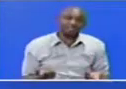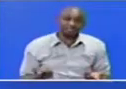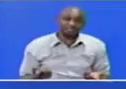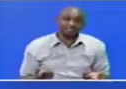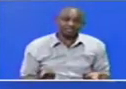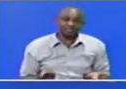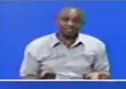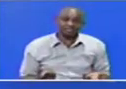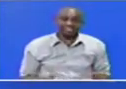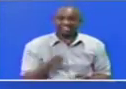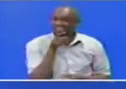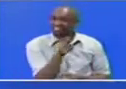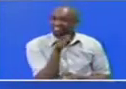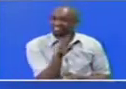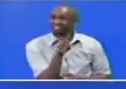this